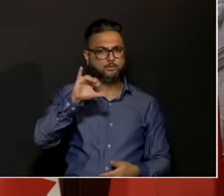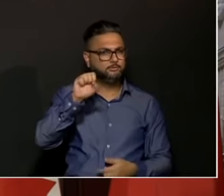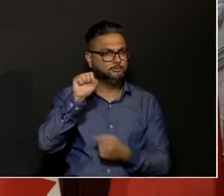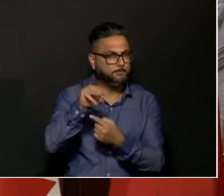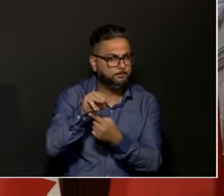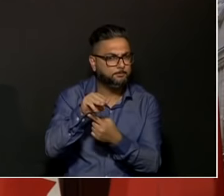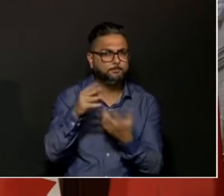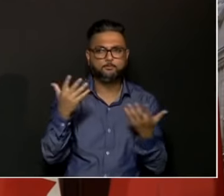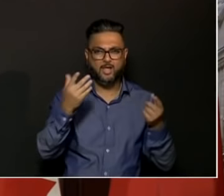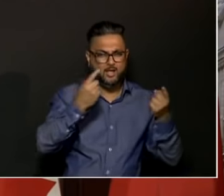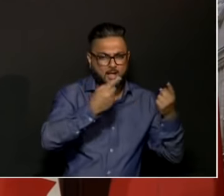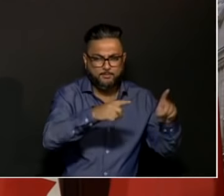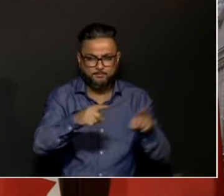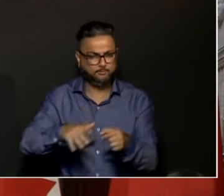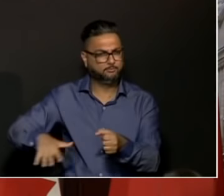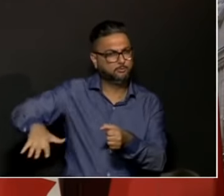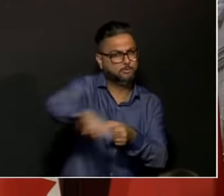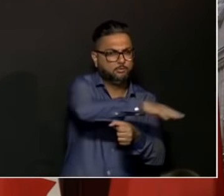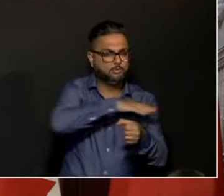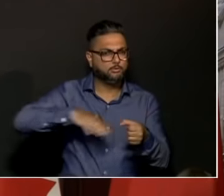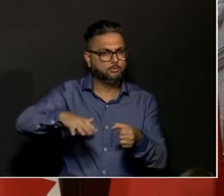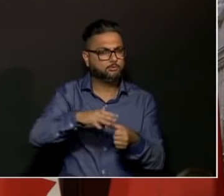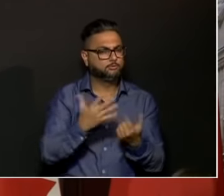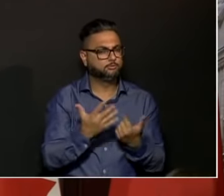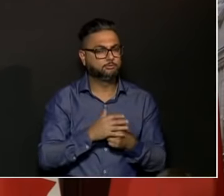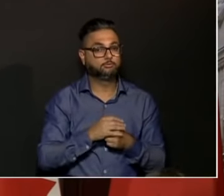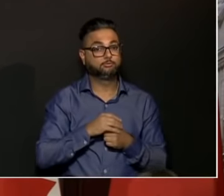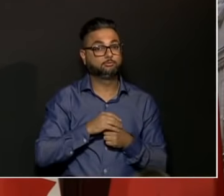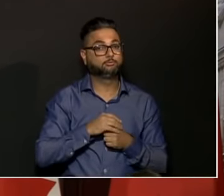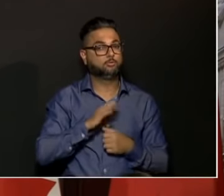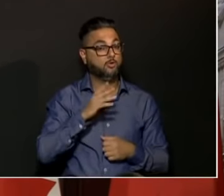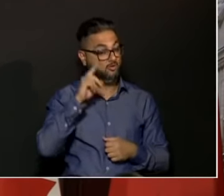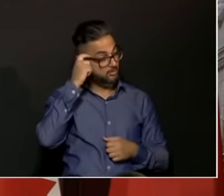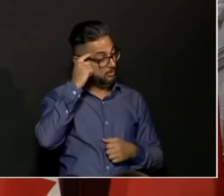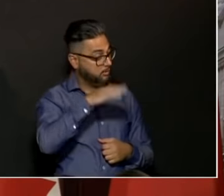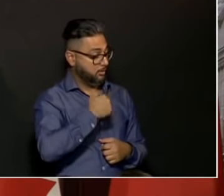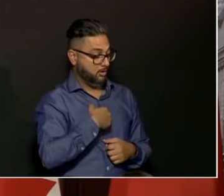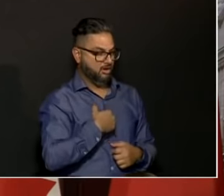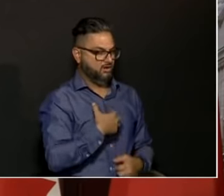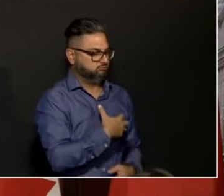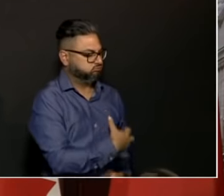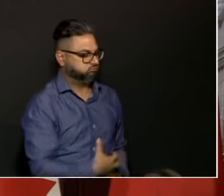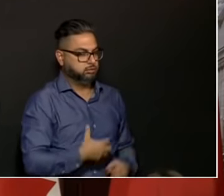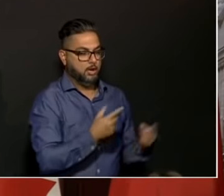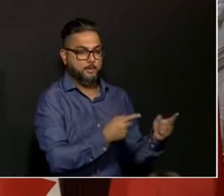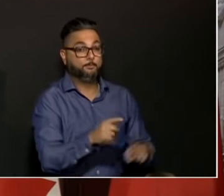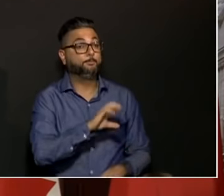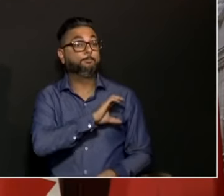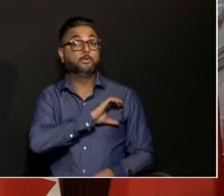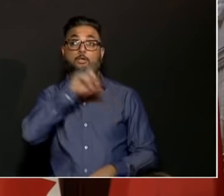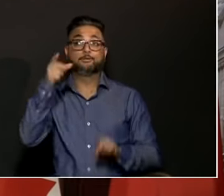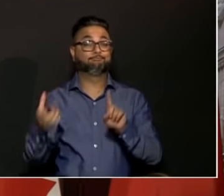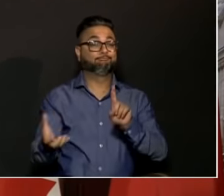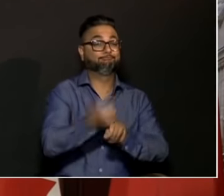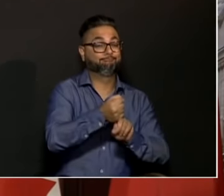I find it absolutely disgusting someone's doing it. And then when the police are going to catch this person, and I'm sure they're going to catch him, you'll find